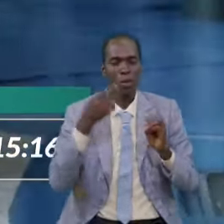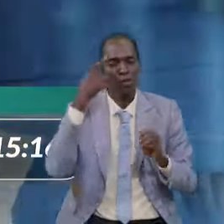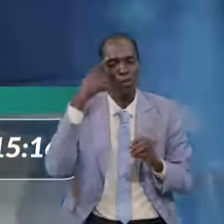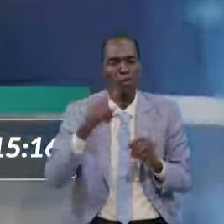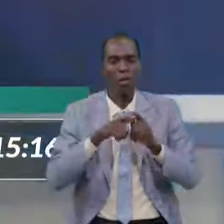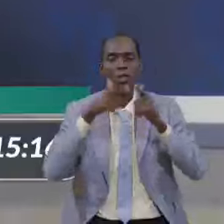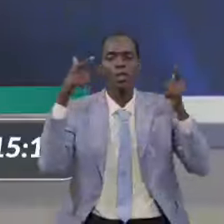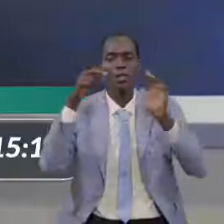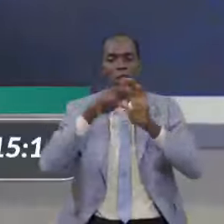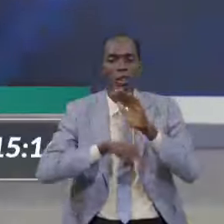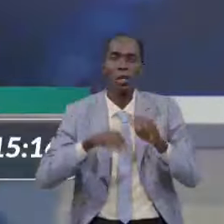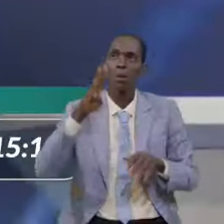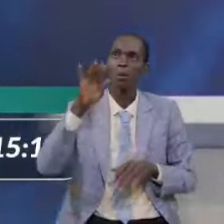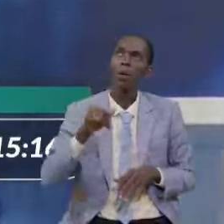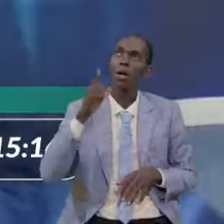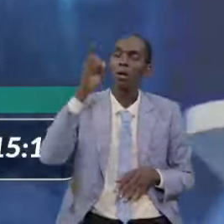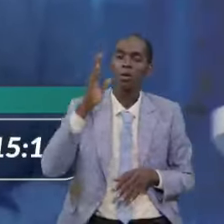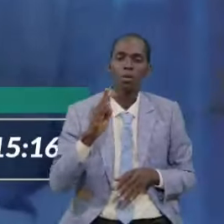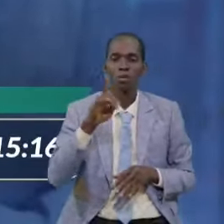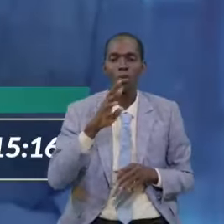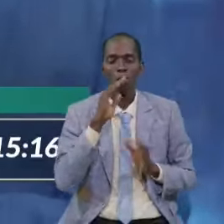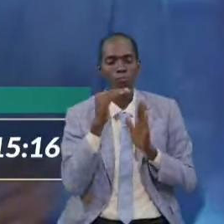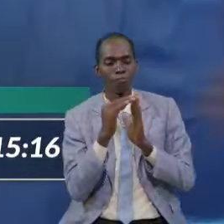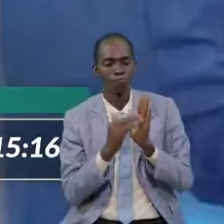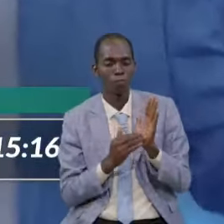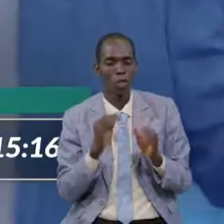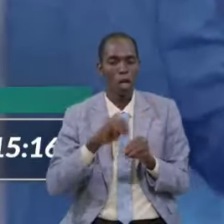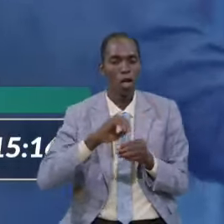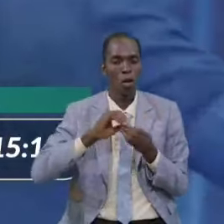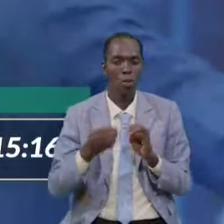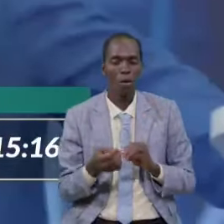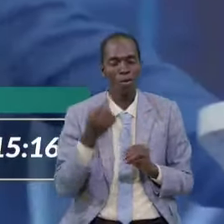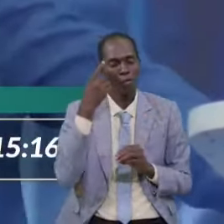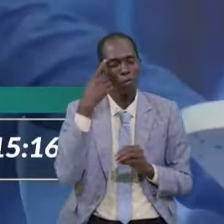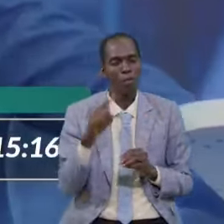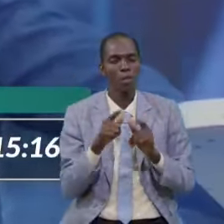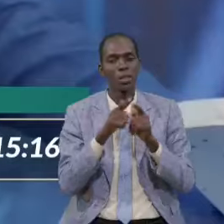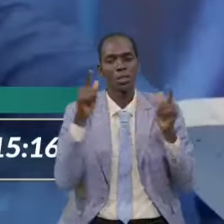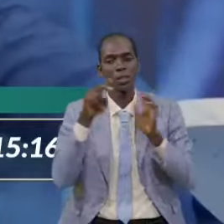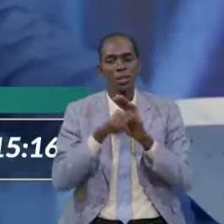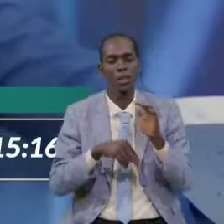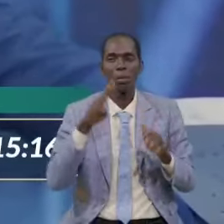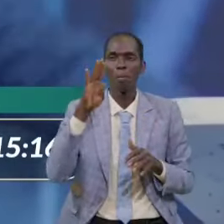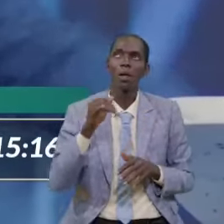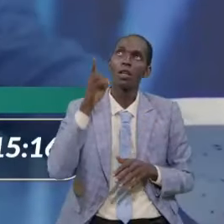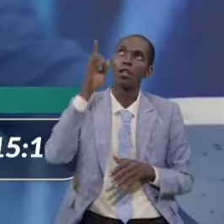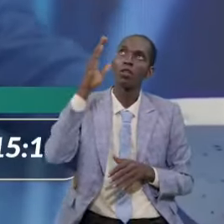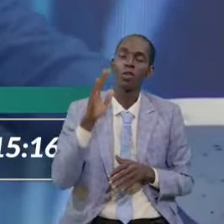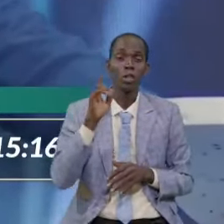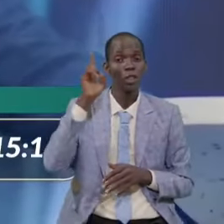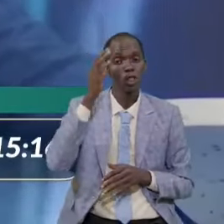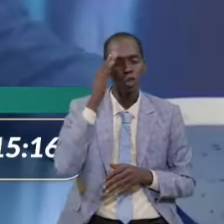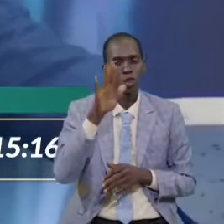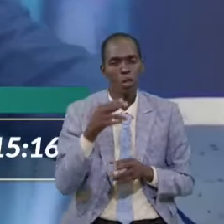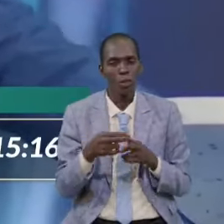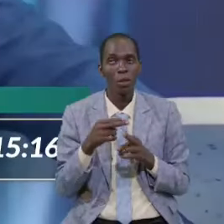Numbered for greatness by God. God knows your name. He knows your number. And